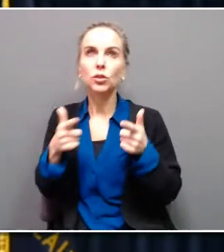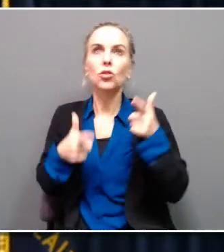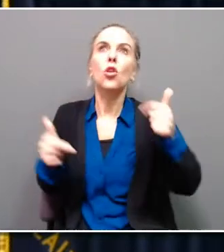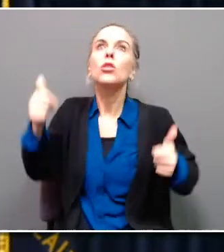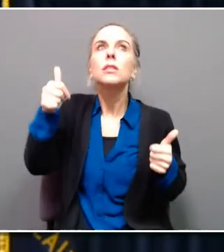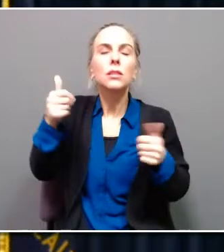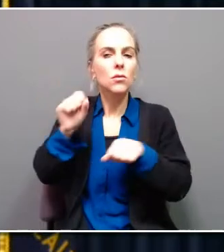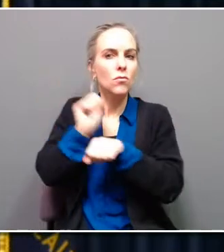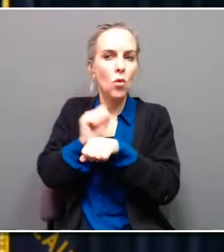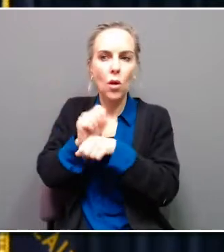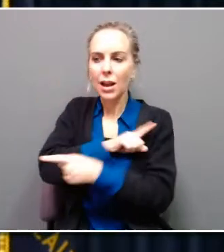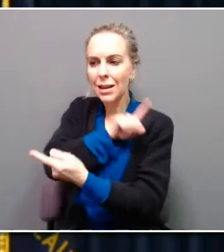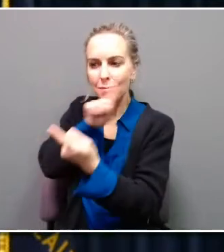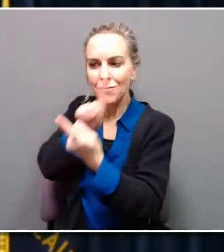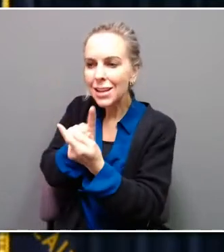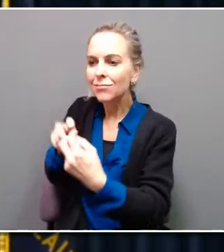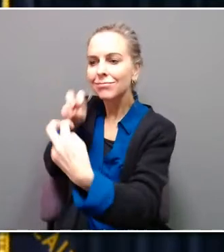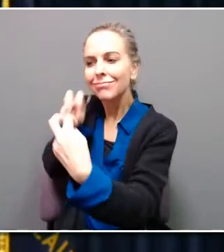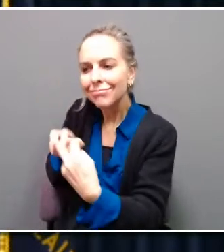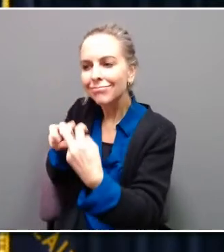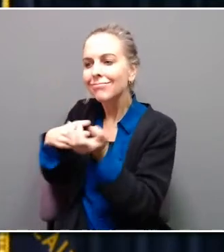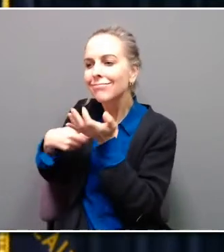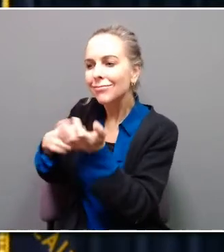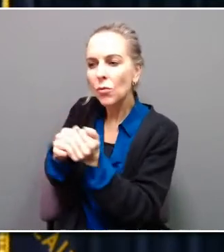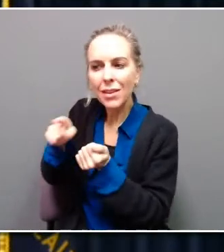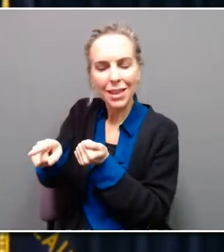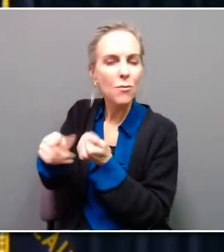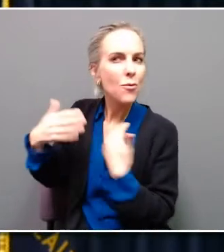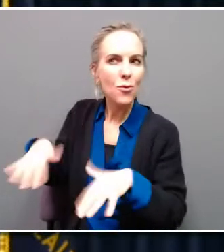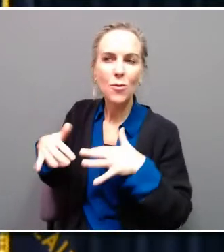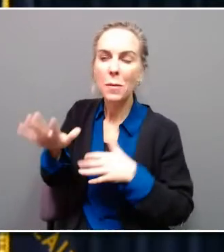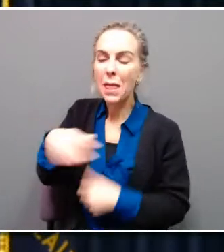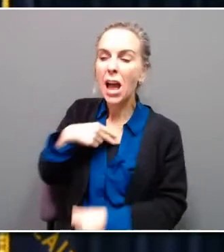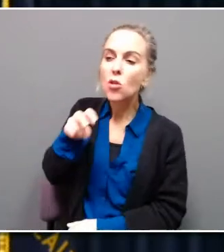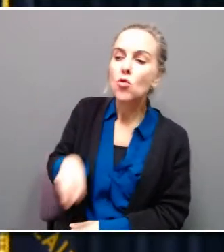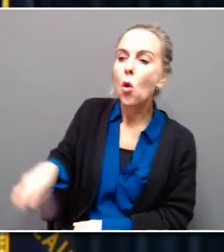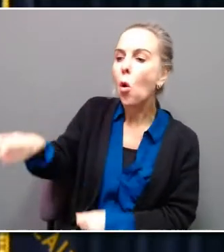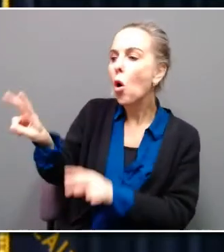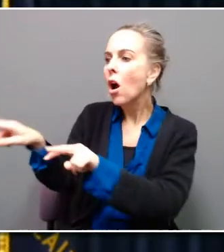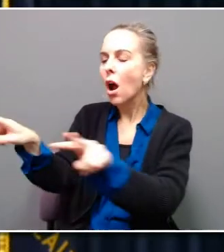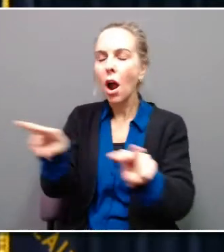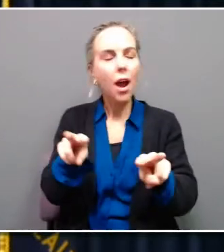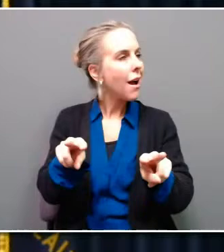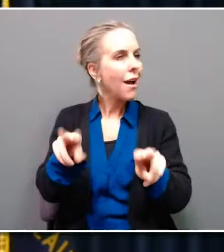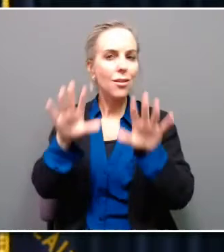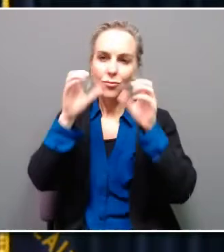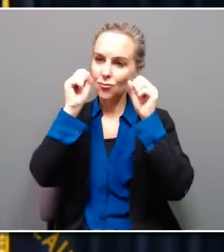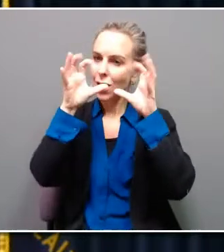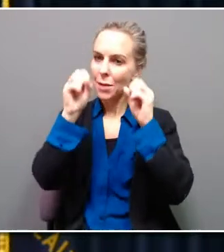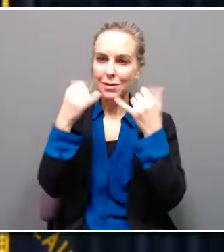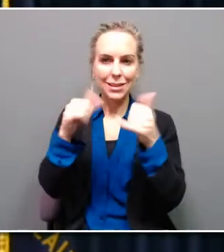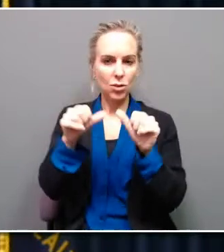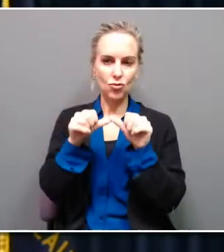with them firsthand. The tour is pretty incredible about what's going on, and it continues to show